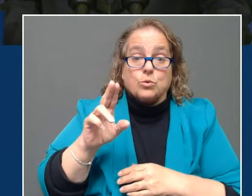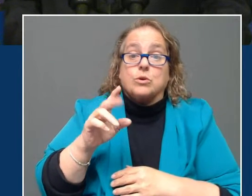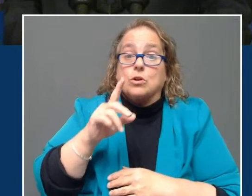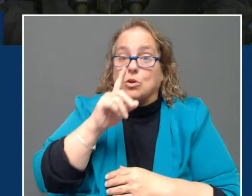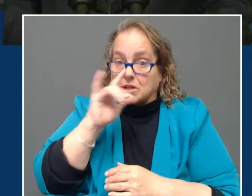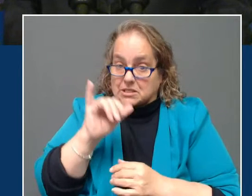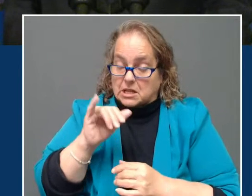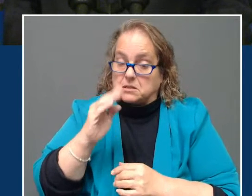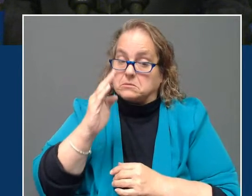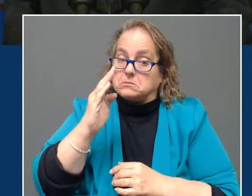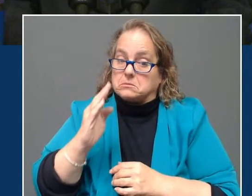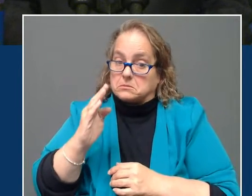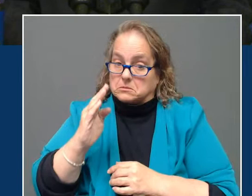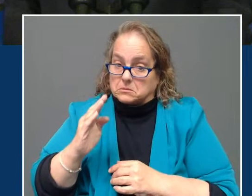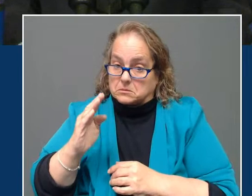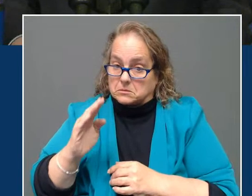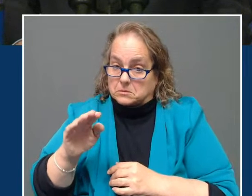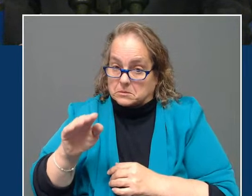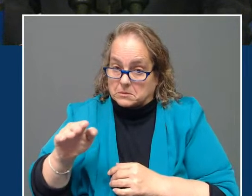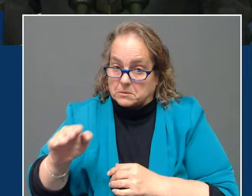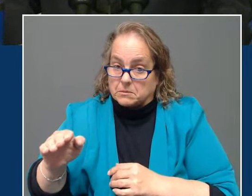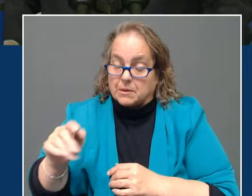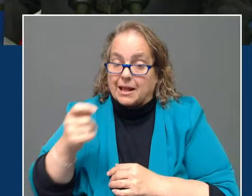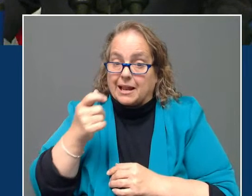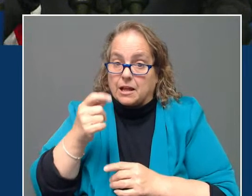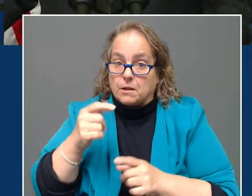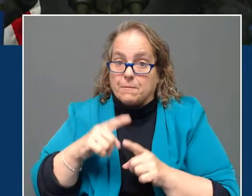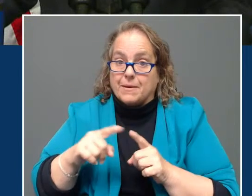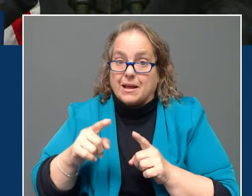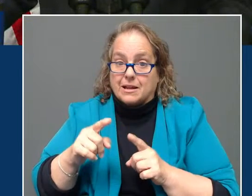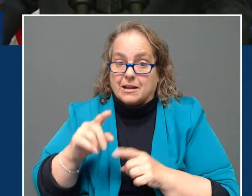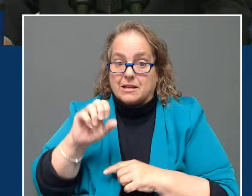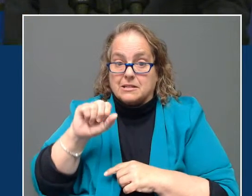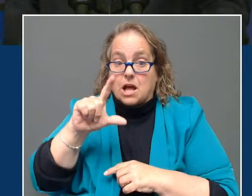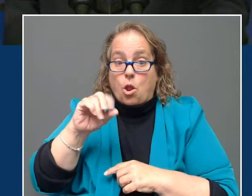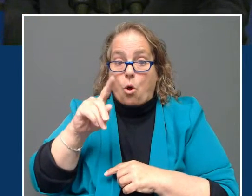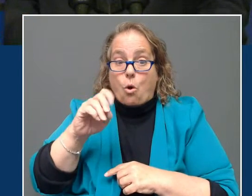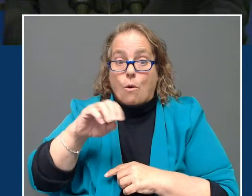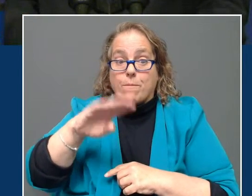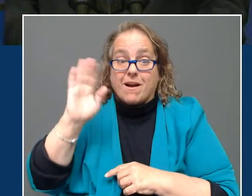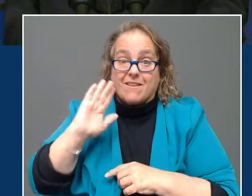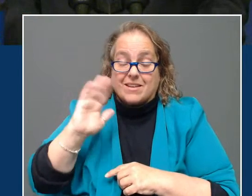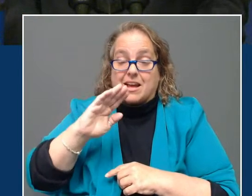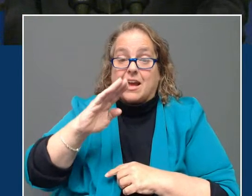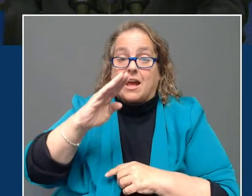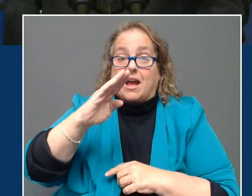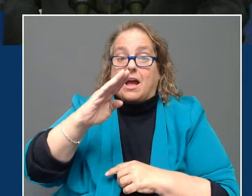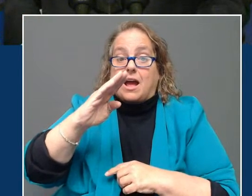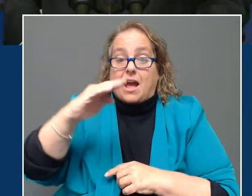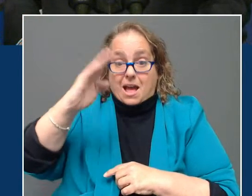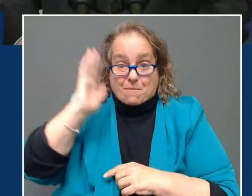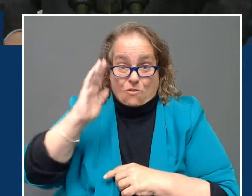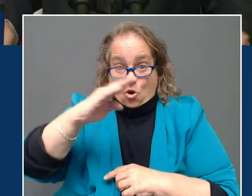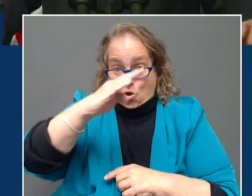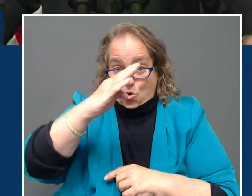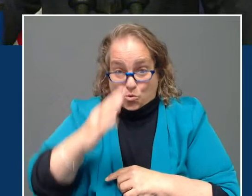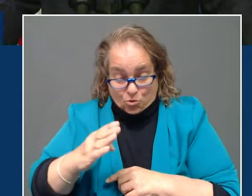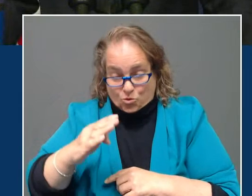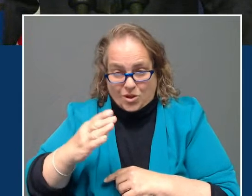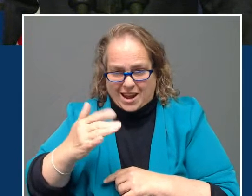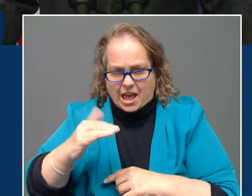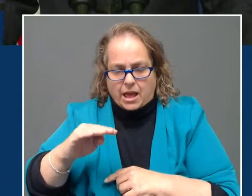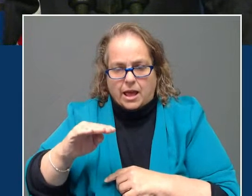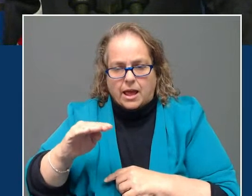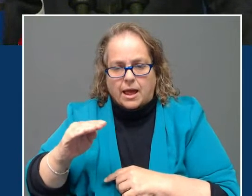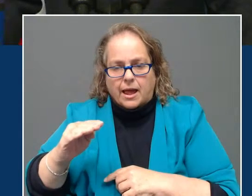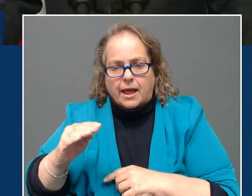to decline, but the slope of the decline is less severe than it has been. And then